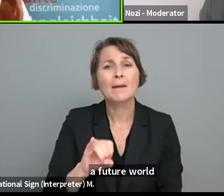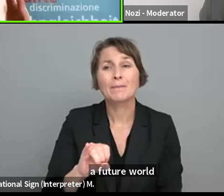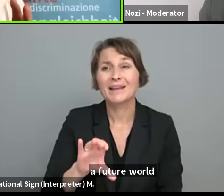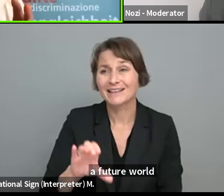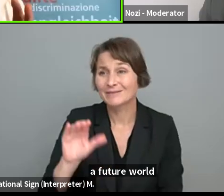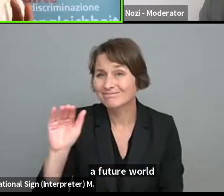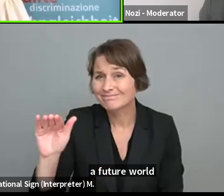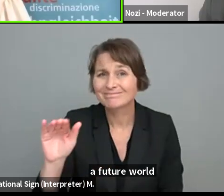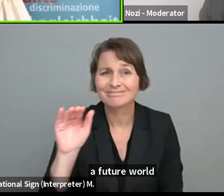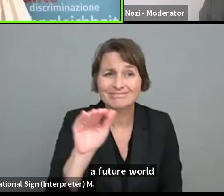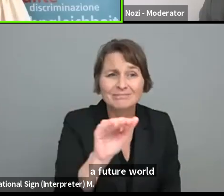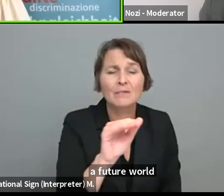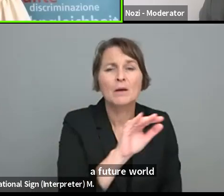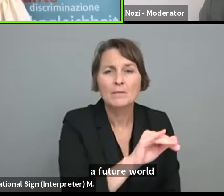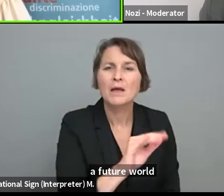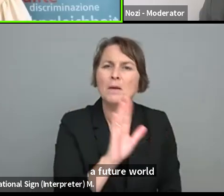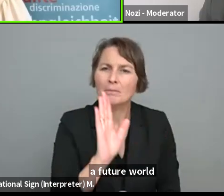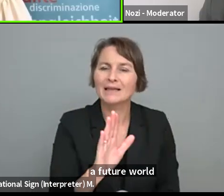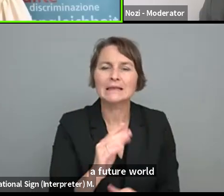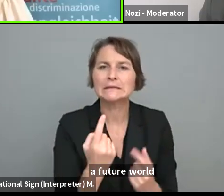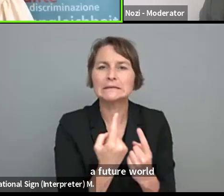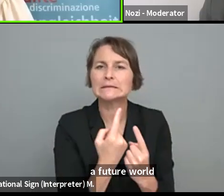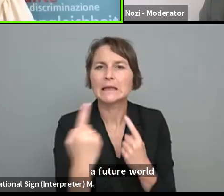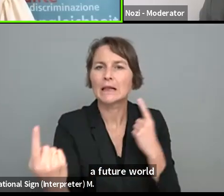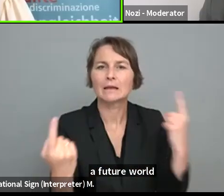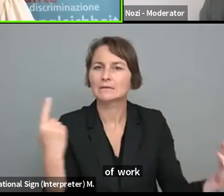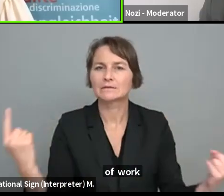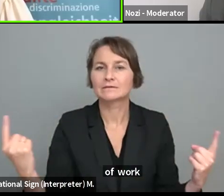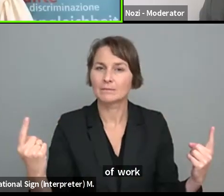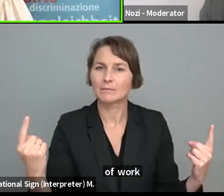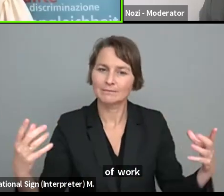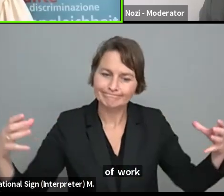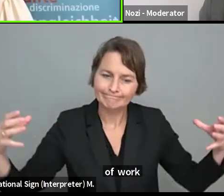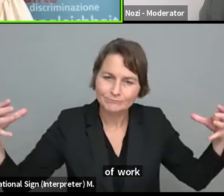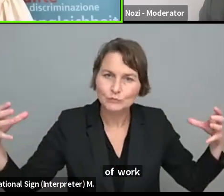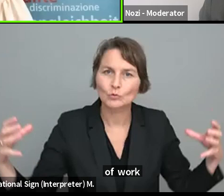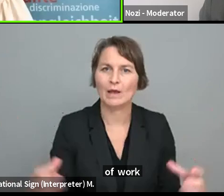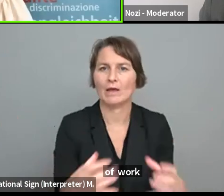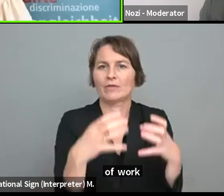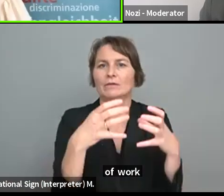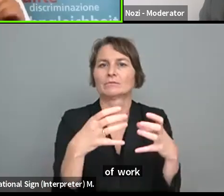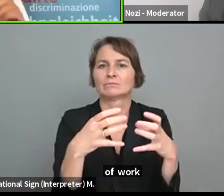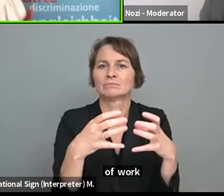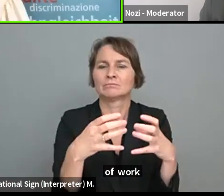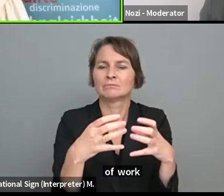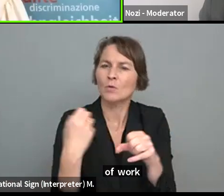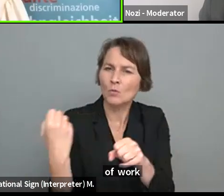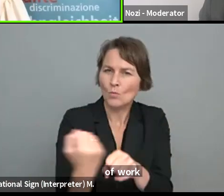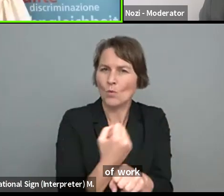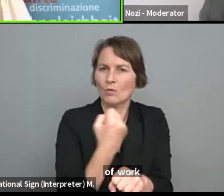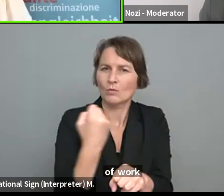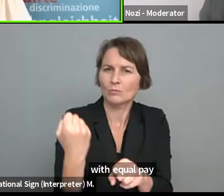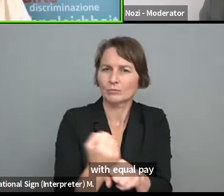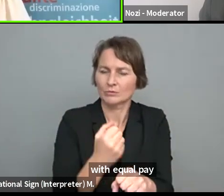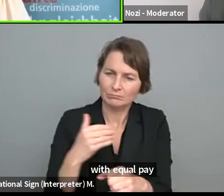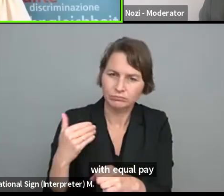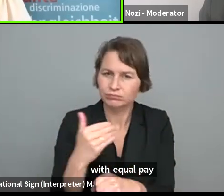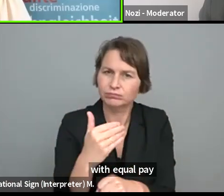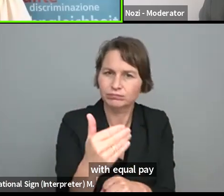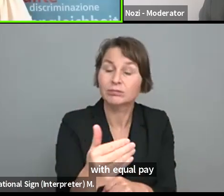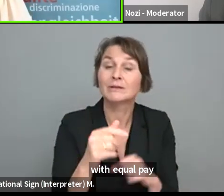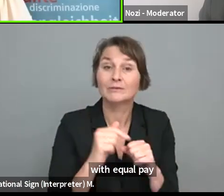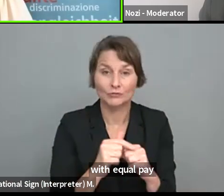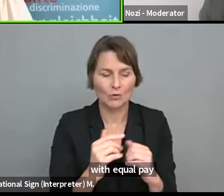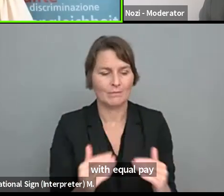work together to ensure that gender equality is put at the center of